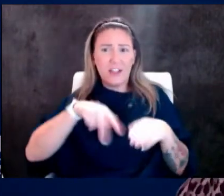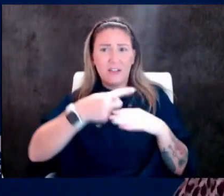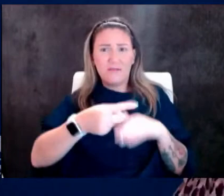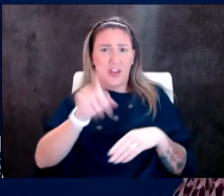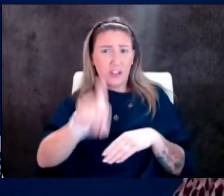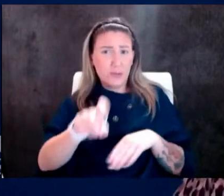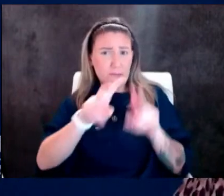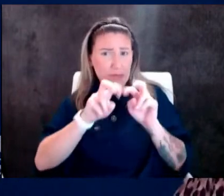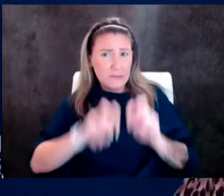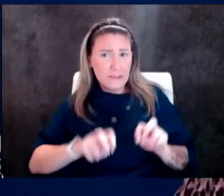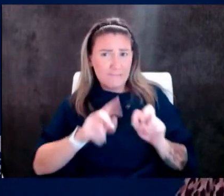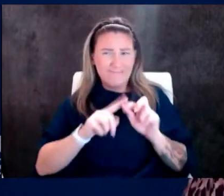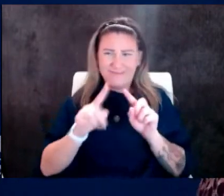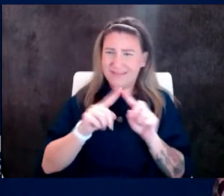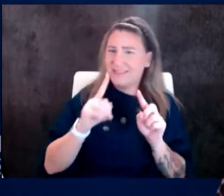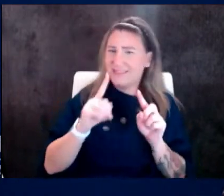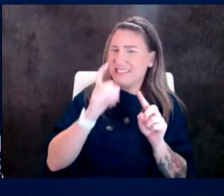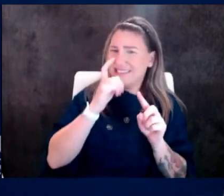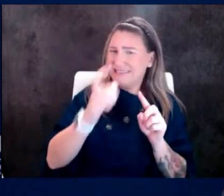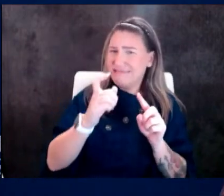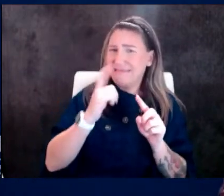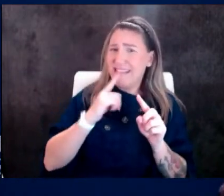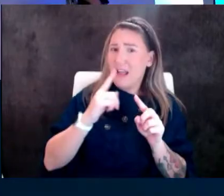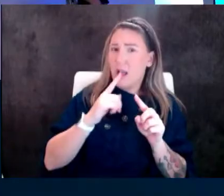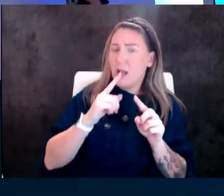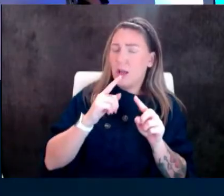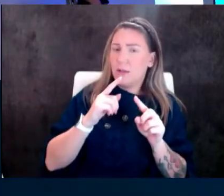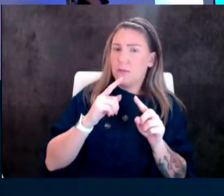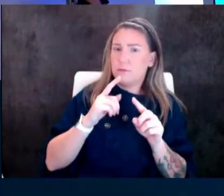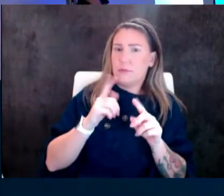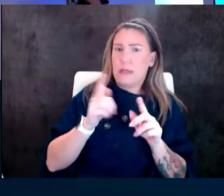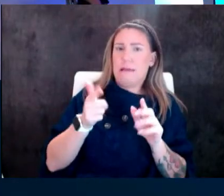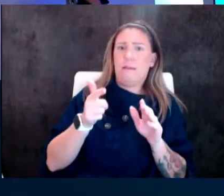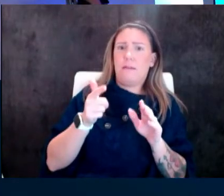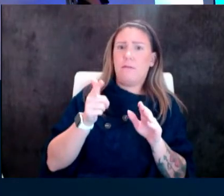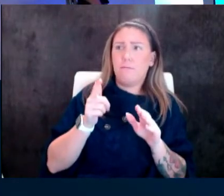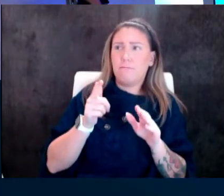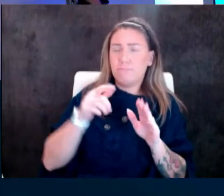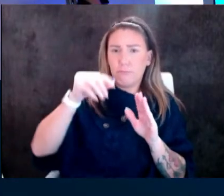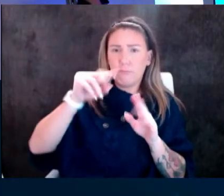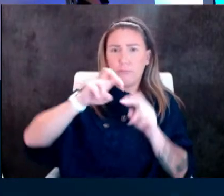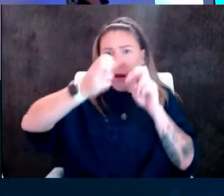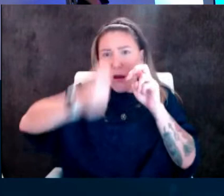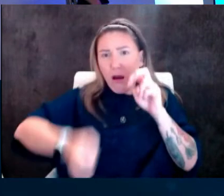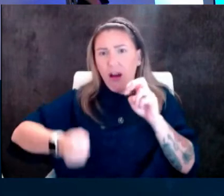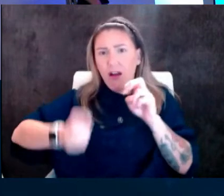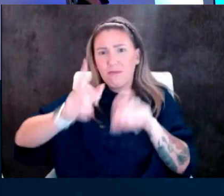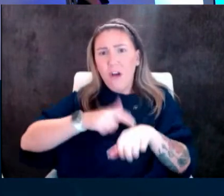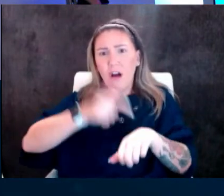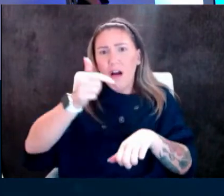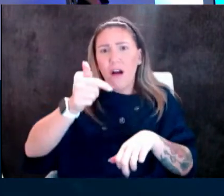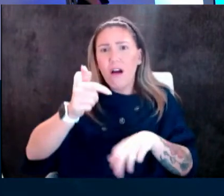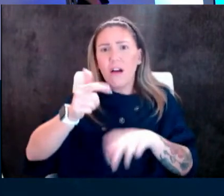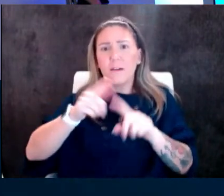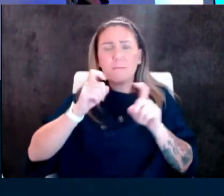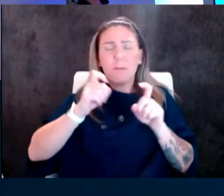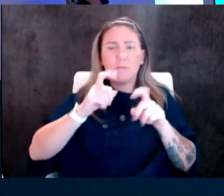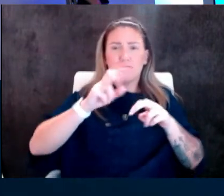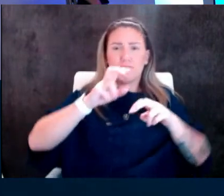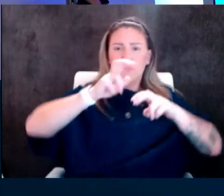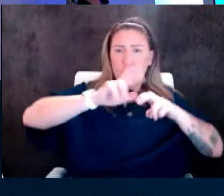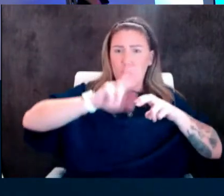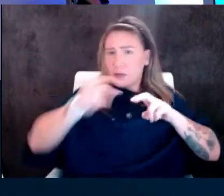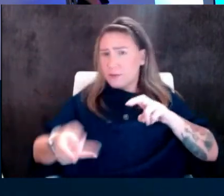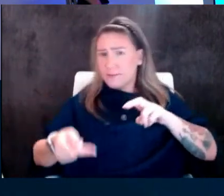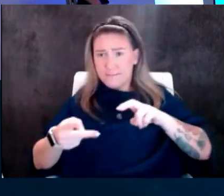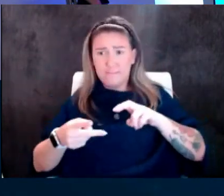I said, but she didn't fall very far. So the question is, how do you know when a fall should be looked at? And, I would imagine even